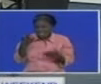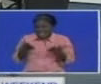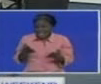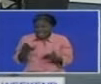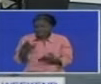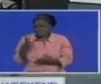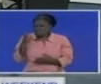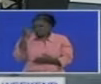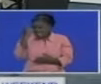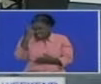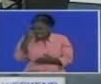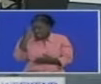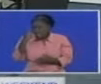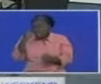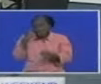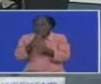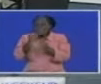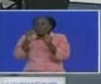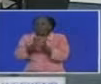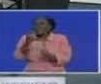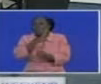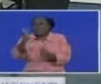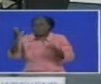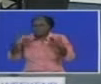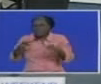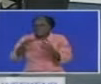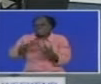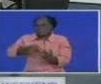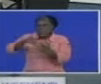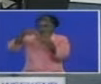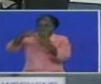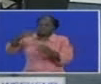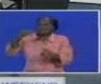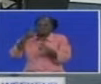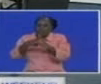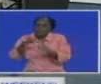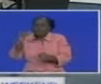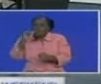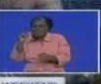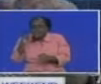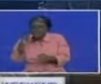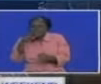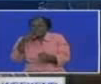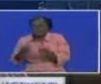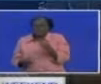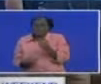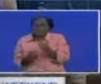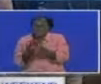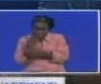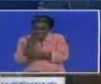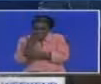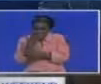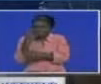when it deals with people from the West, and particularly from that region. If you look at that context, there is a growing level of intolerance, which is not